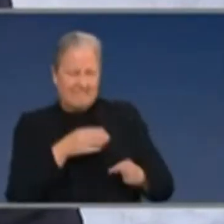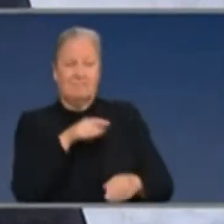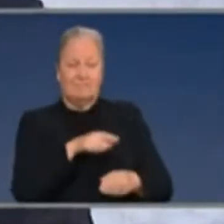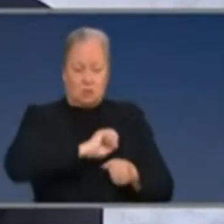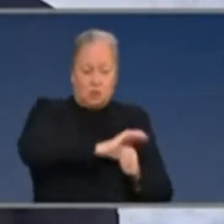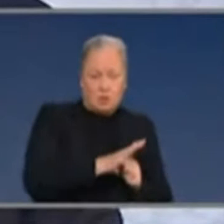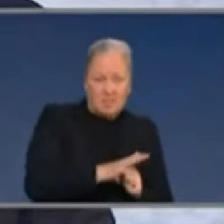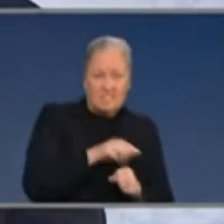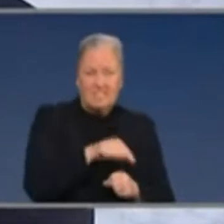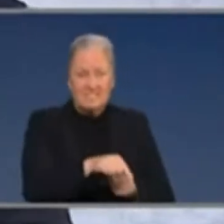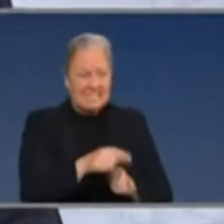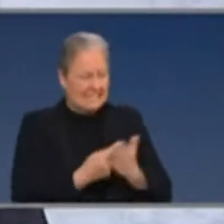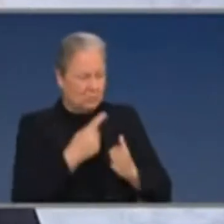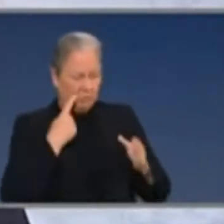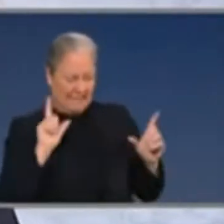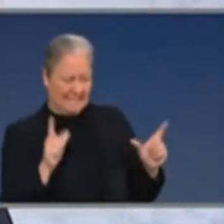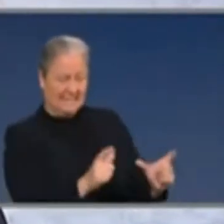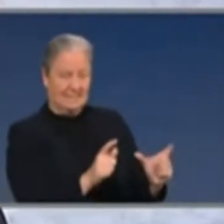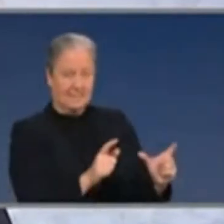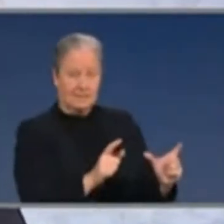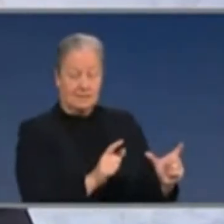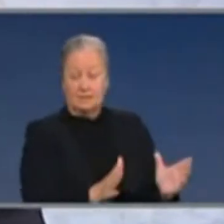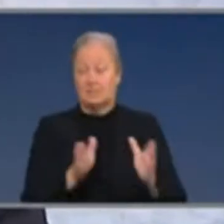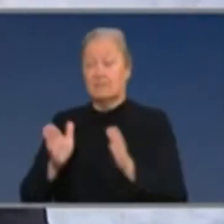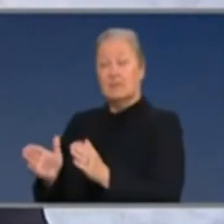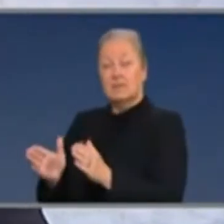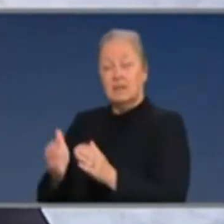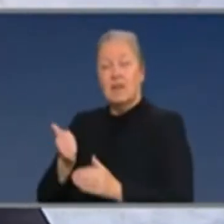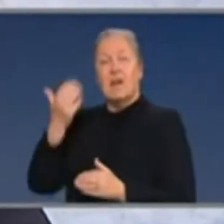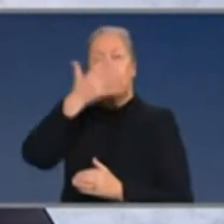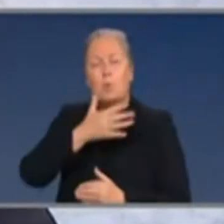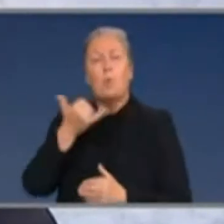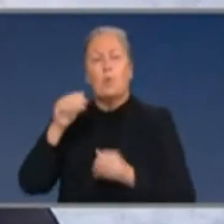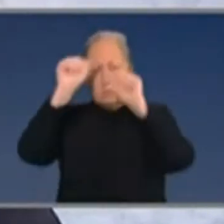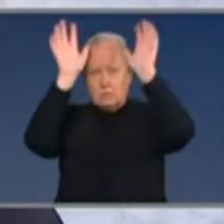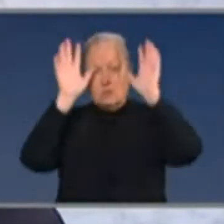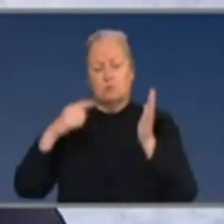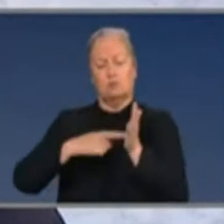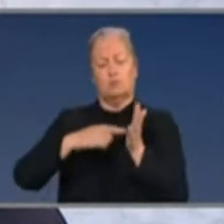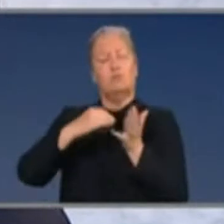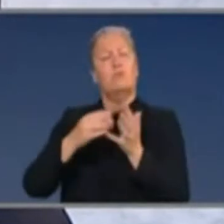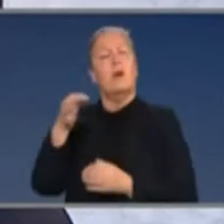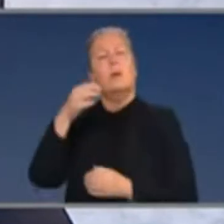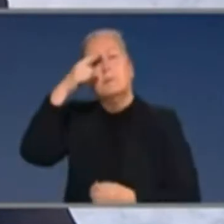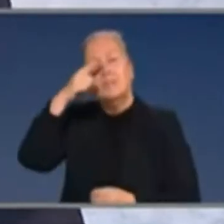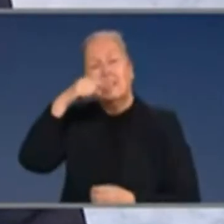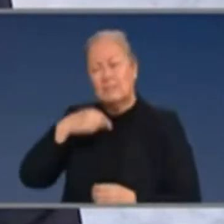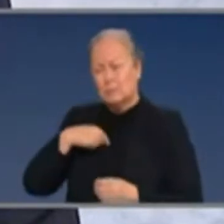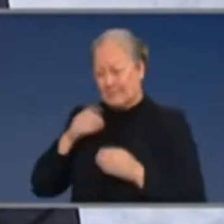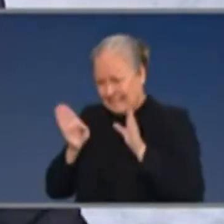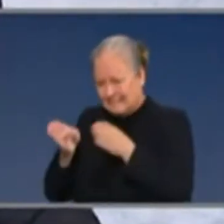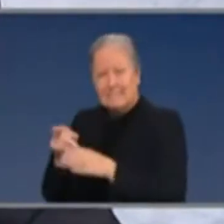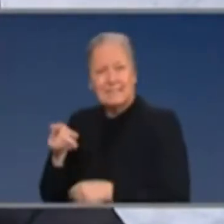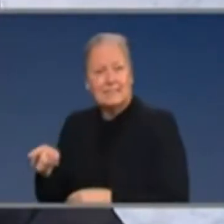serious issues of Indigenous disadvantage for Aboriginal and Torres Strait Islanders in this country. And the other thing we did is we listened and